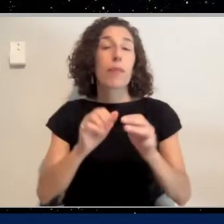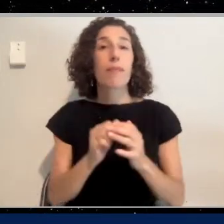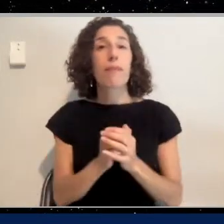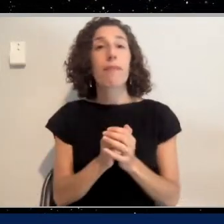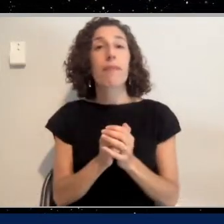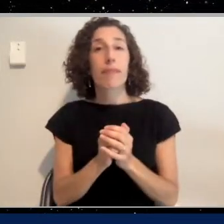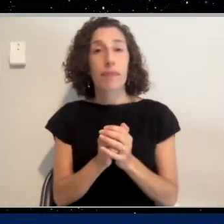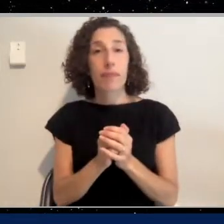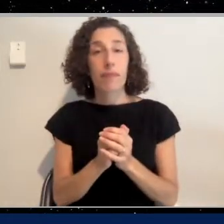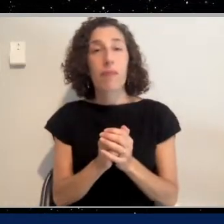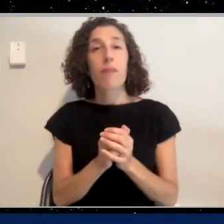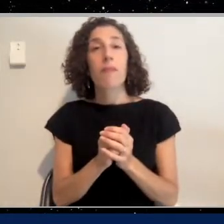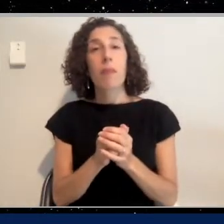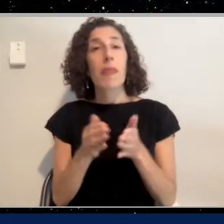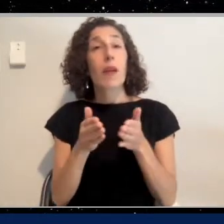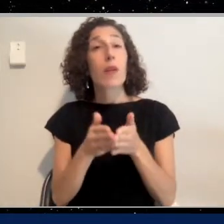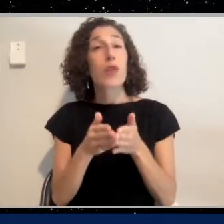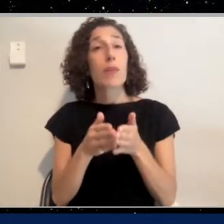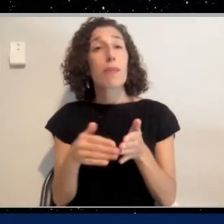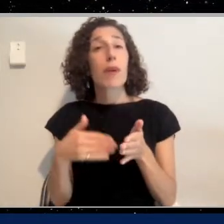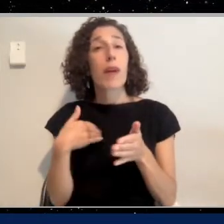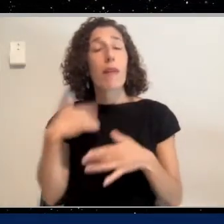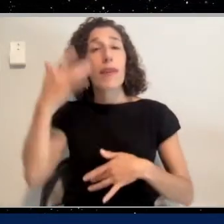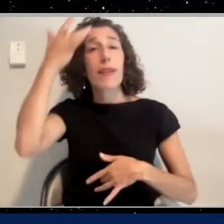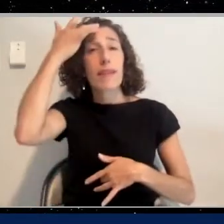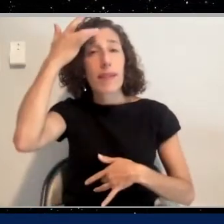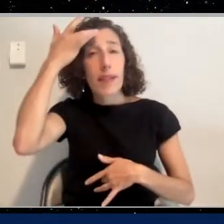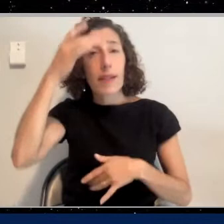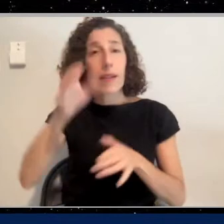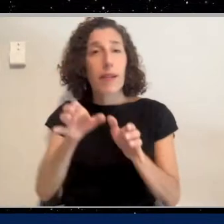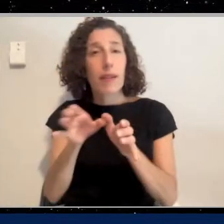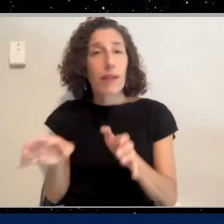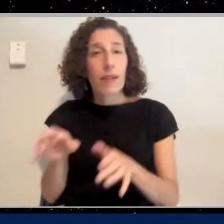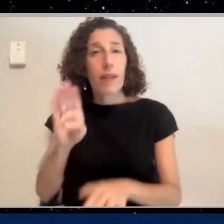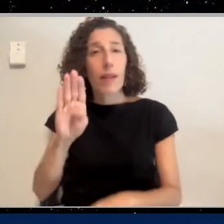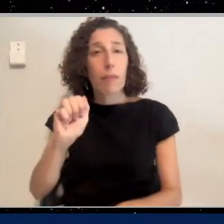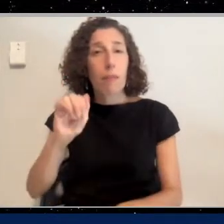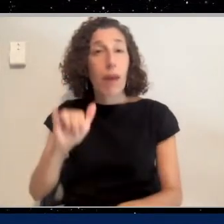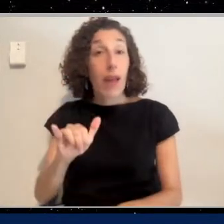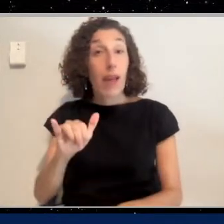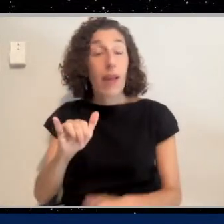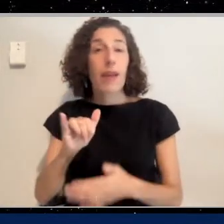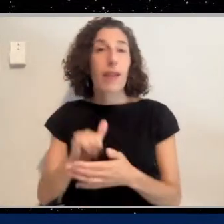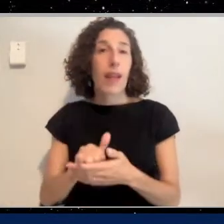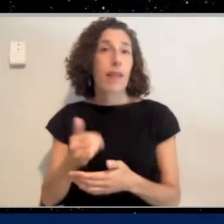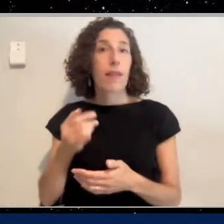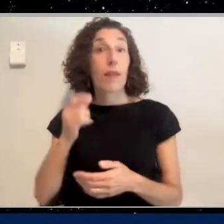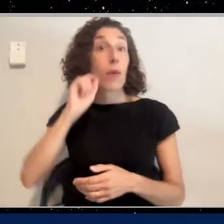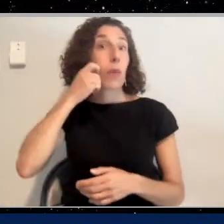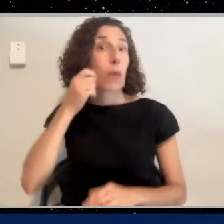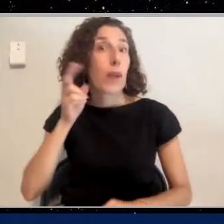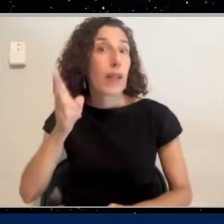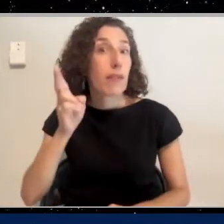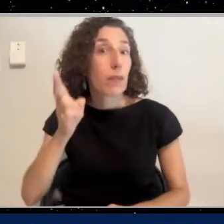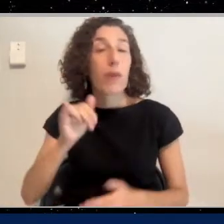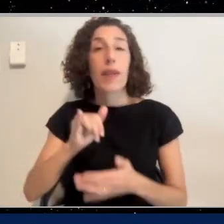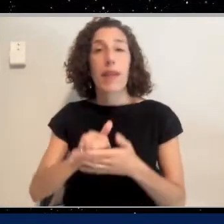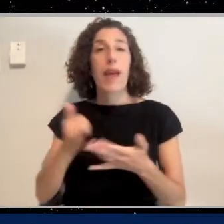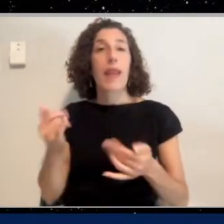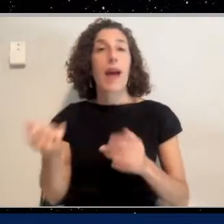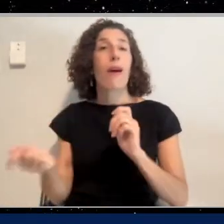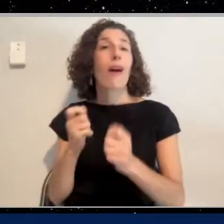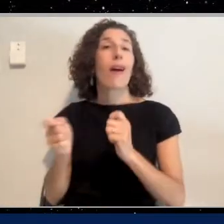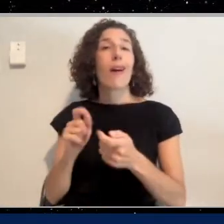on restoring at the ship. And we have a tactile map outside of the